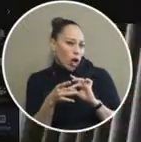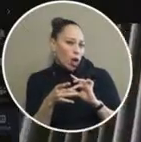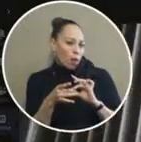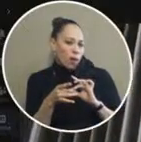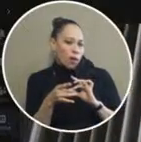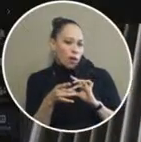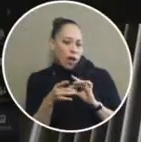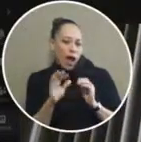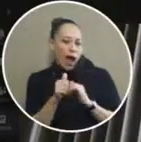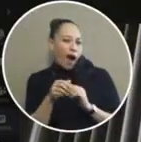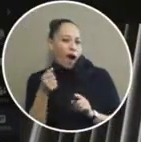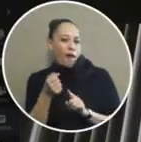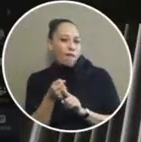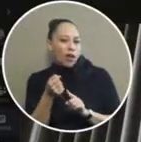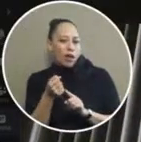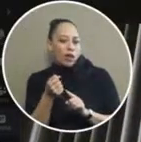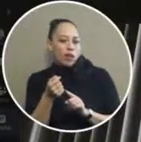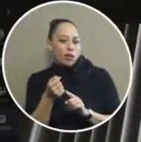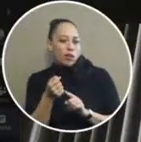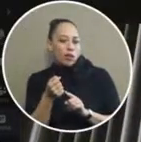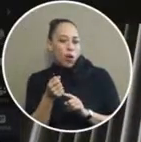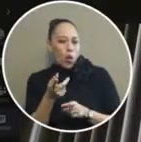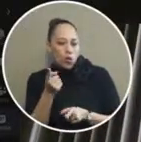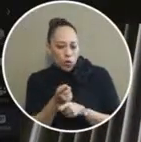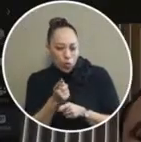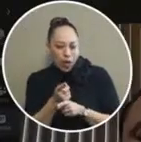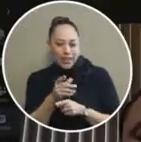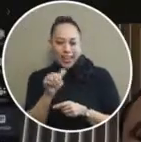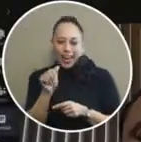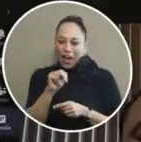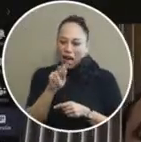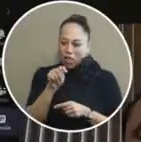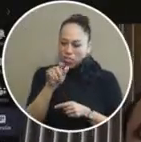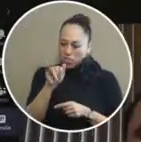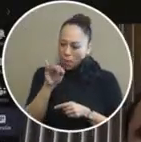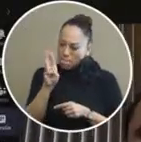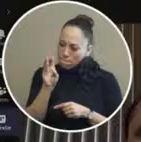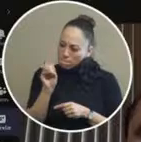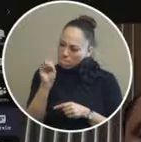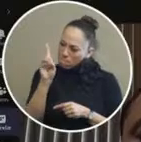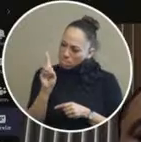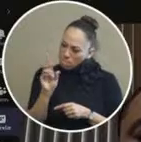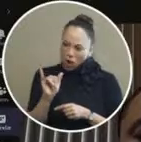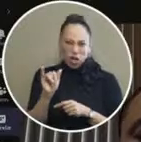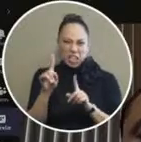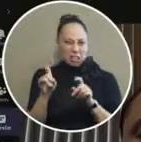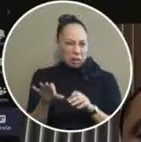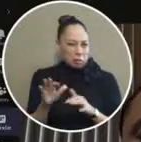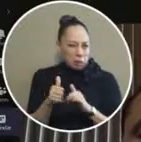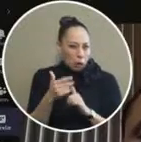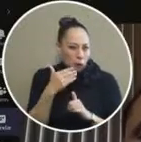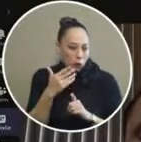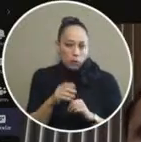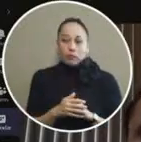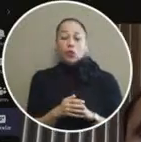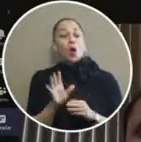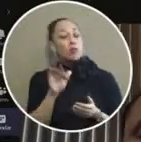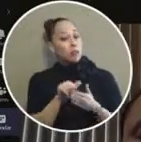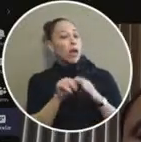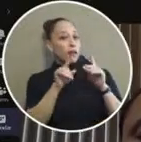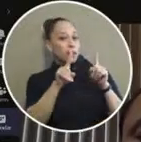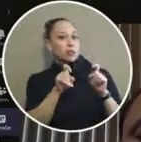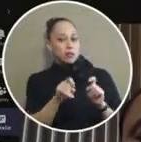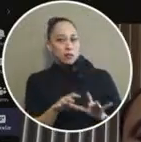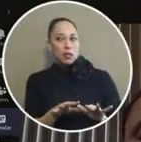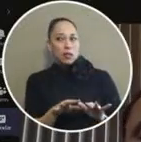on how effective is that or accurate is the antibody testing? Well, the antibody